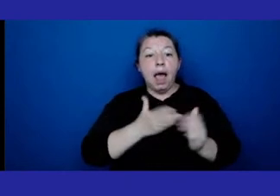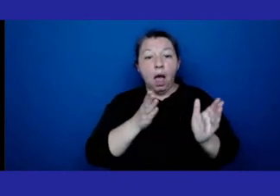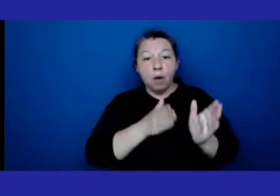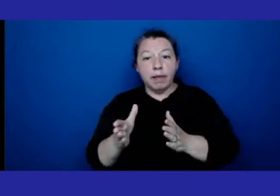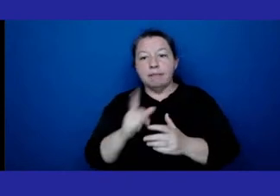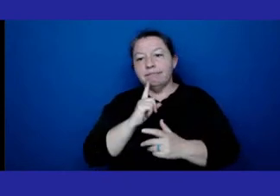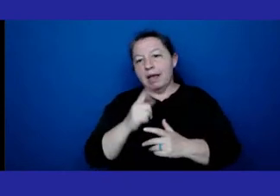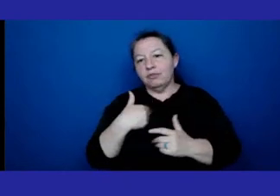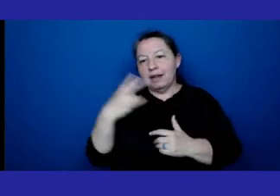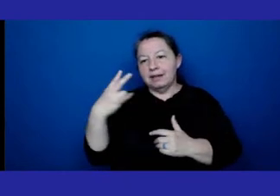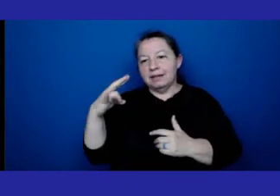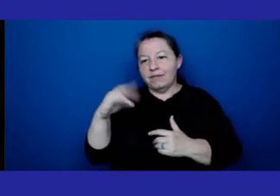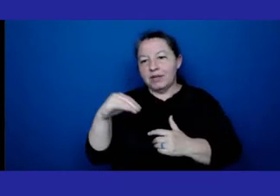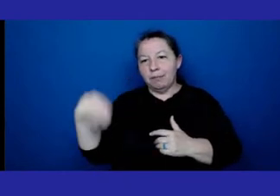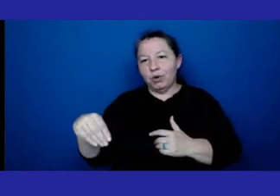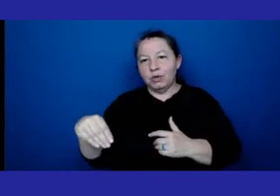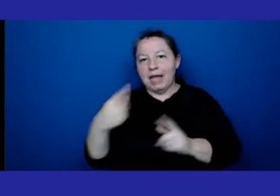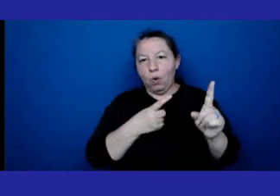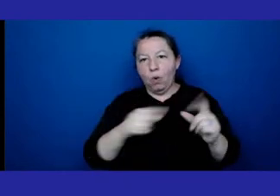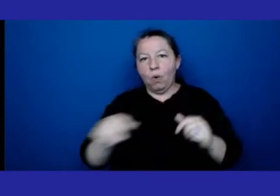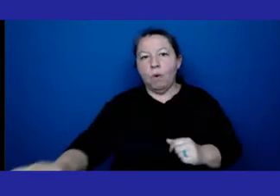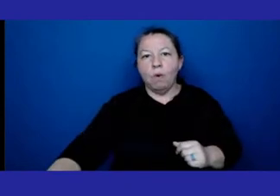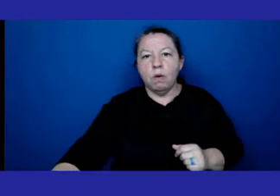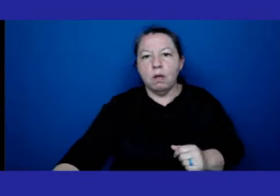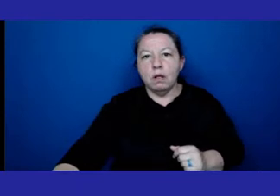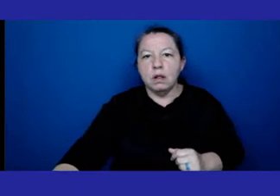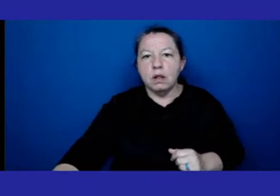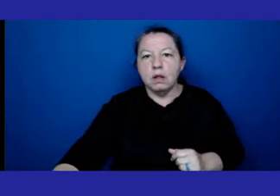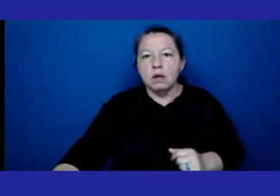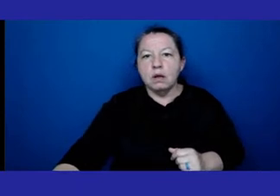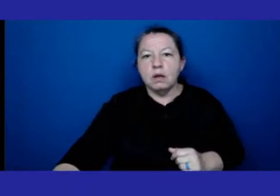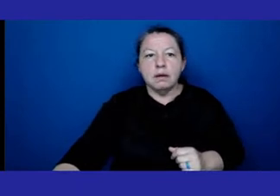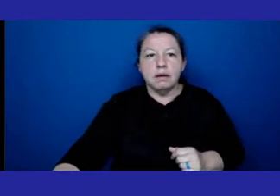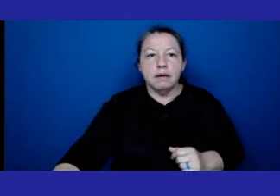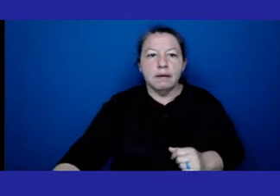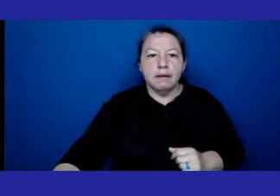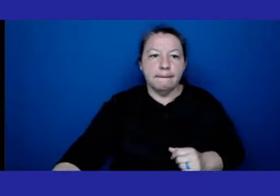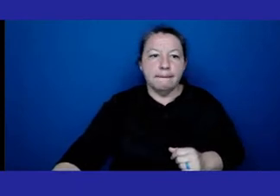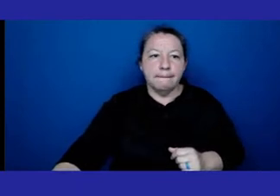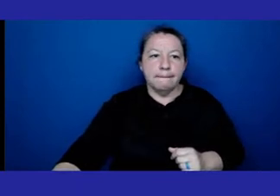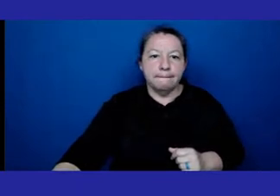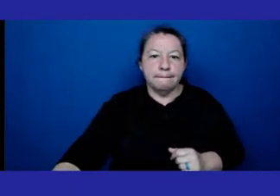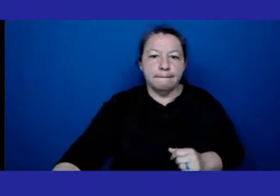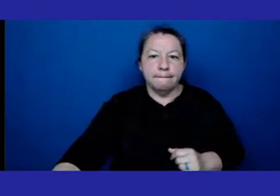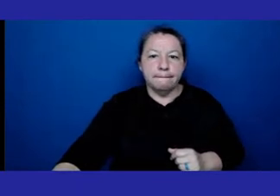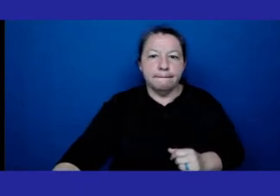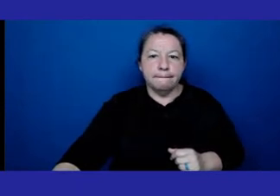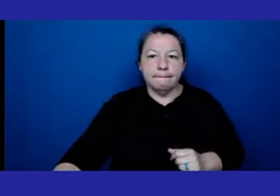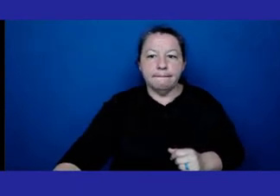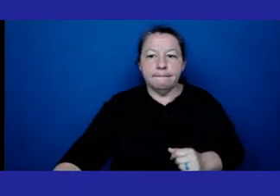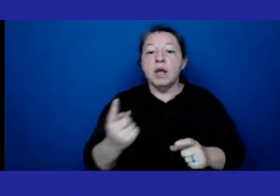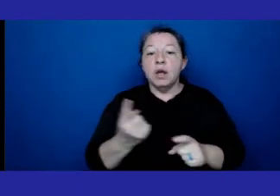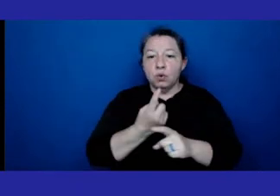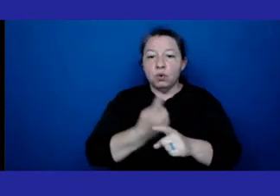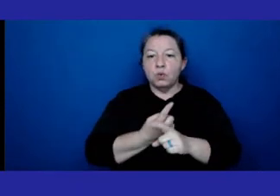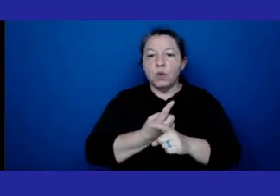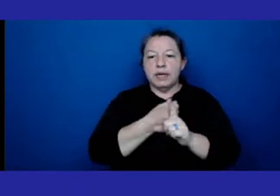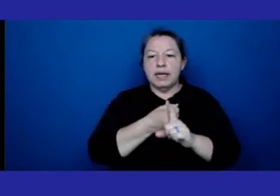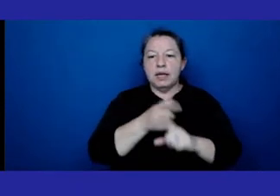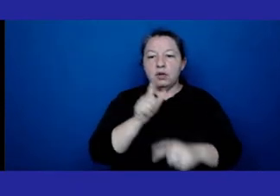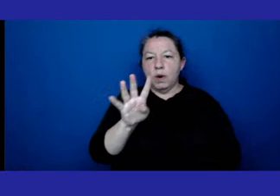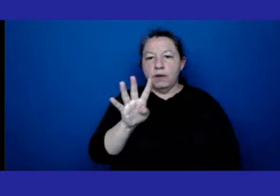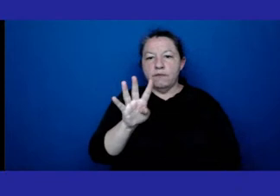a 17% goal, and they have regularly hit 24% over the last